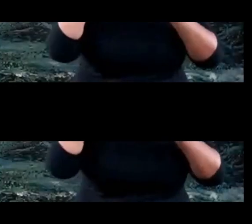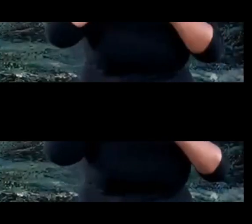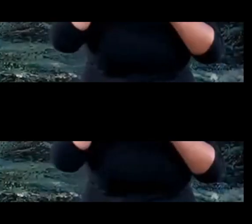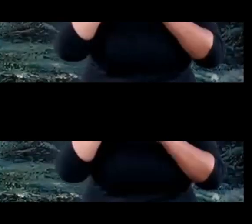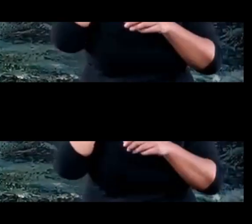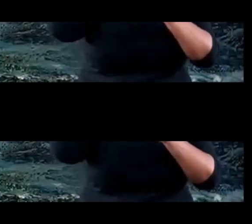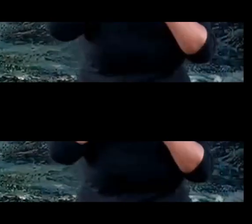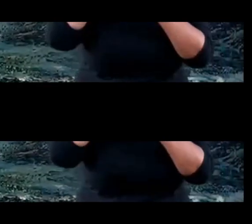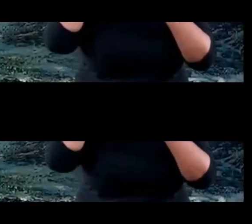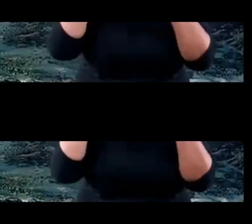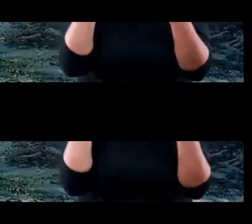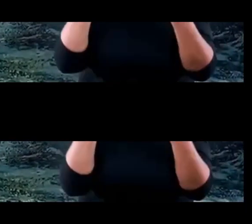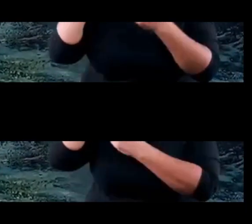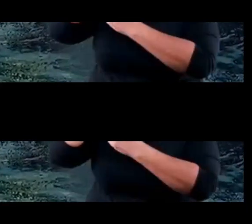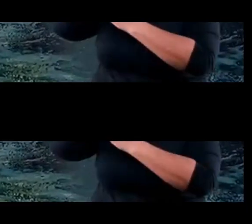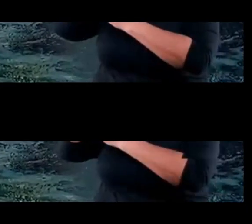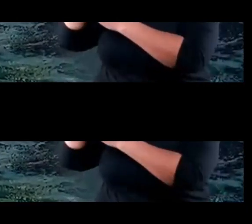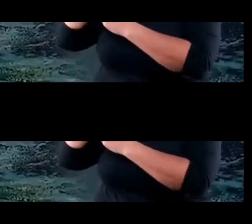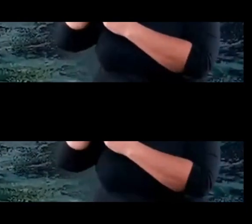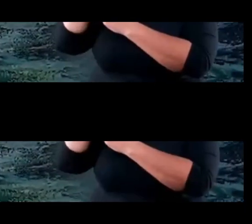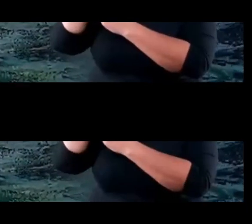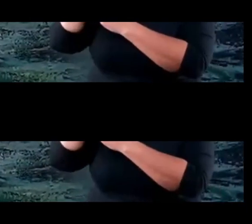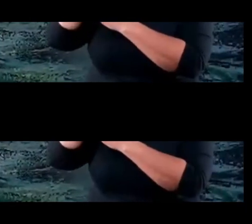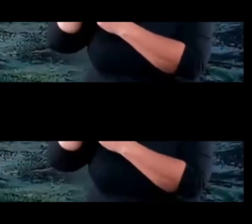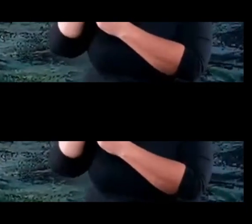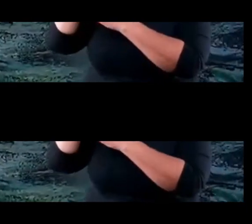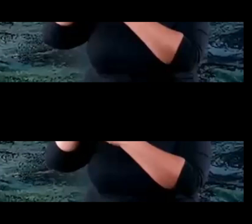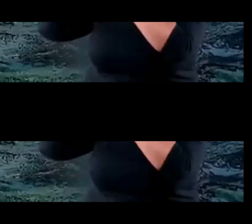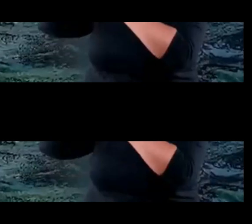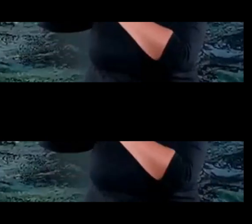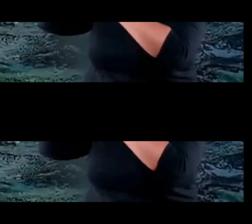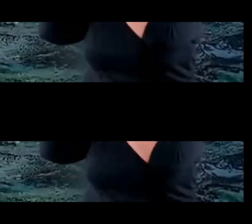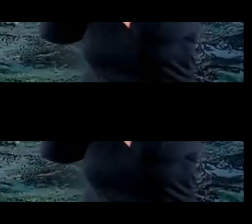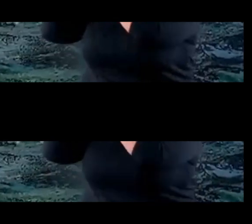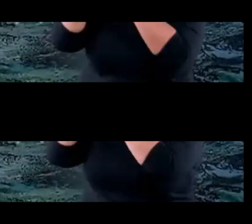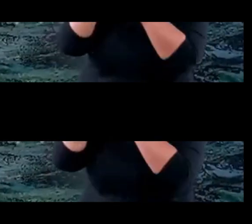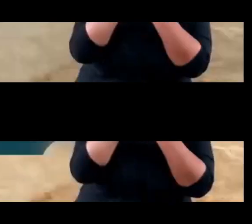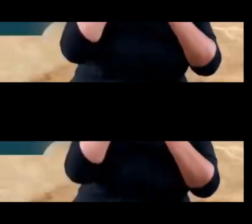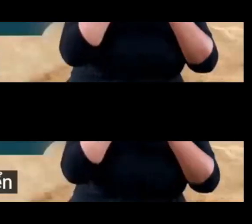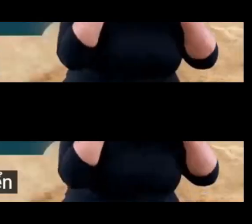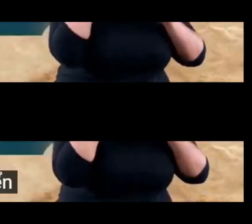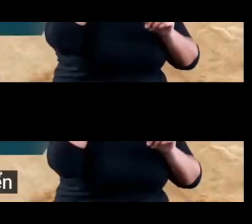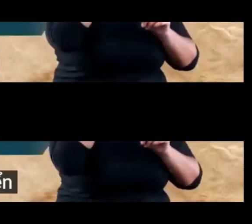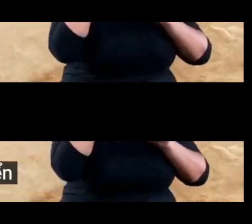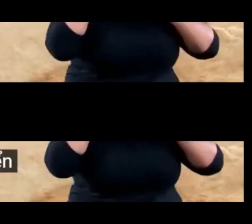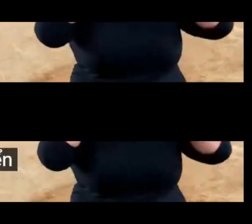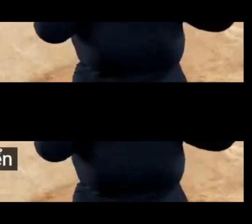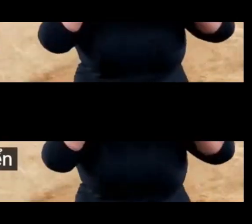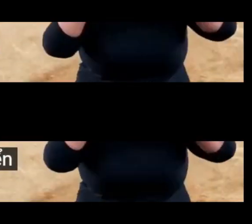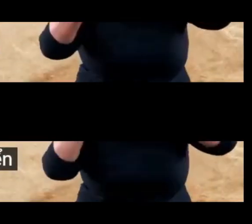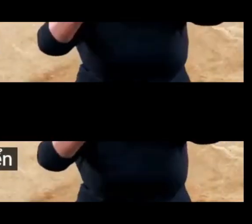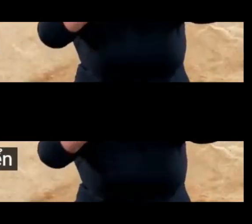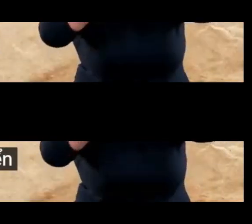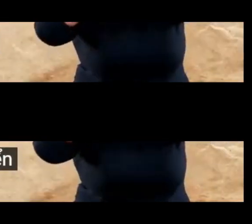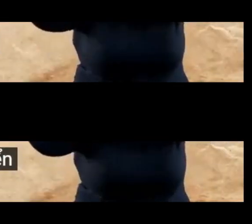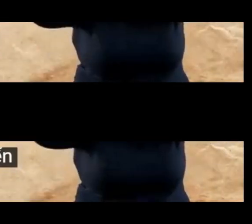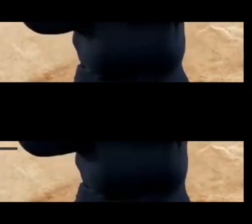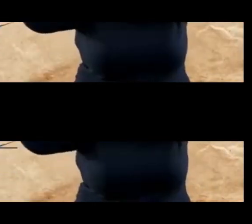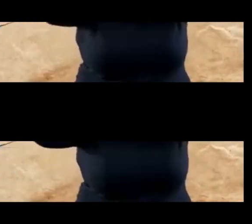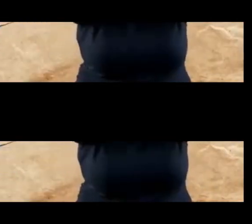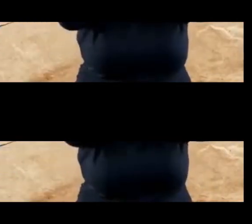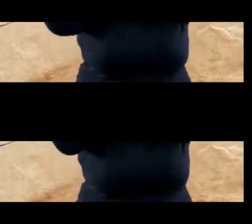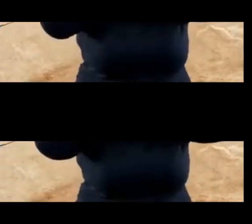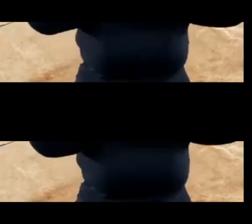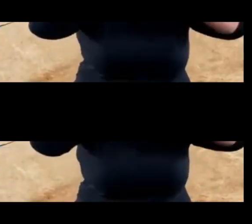The tea from the East India Tea Company was sent on ships to America to seaports in Philadelphia,